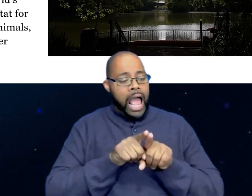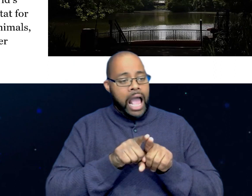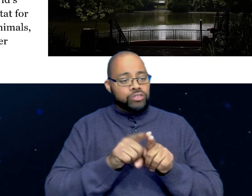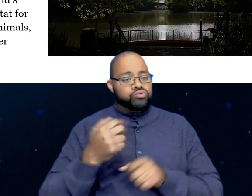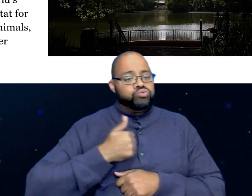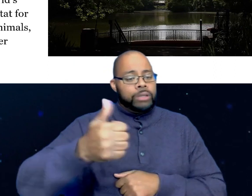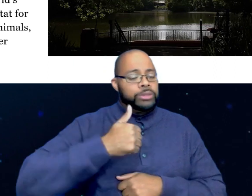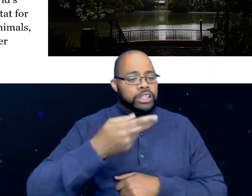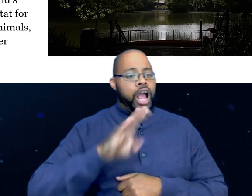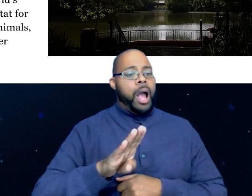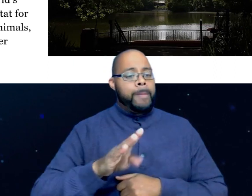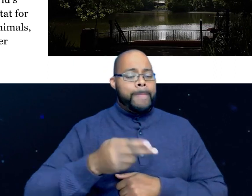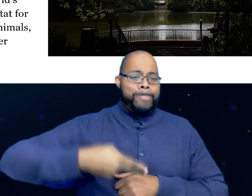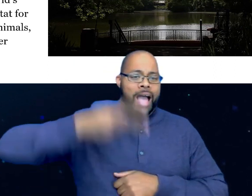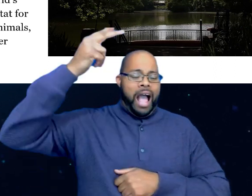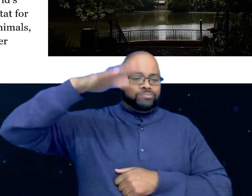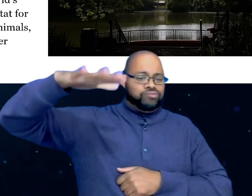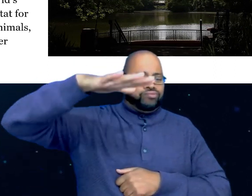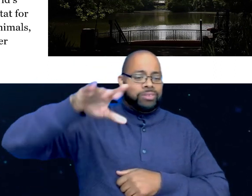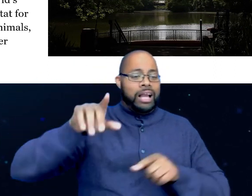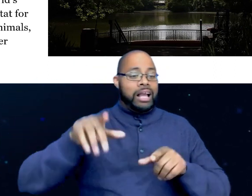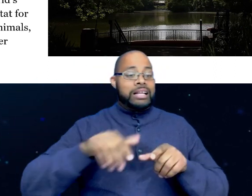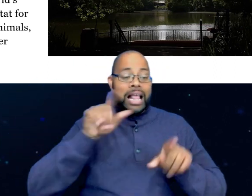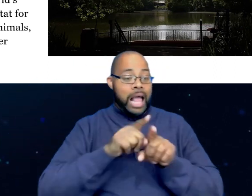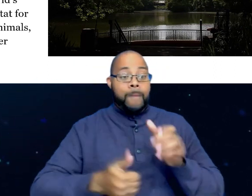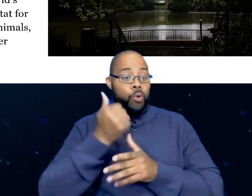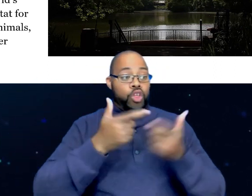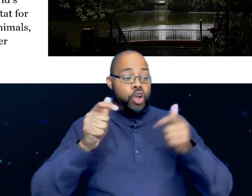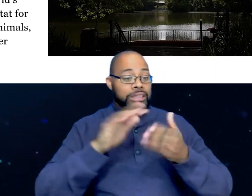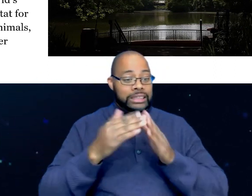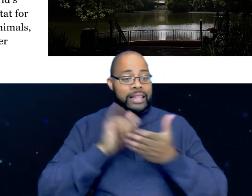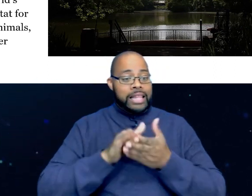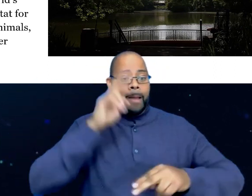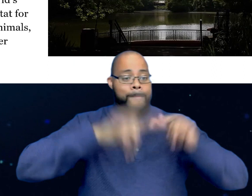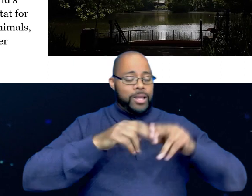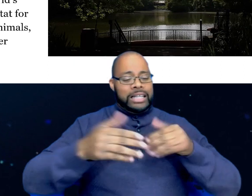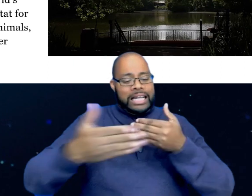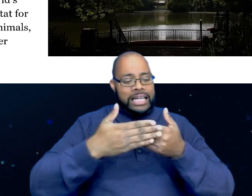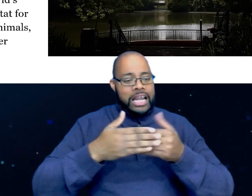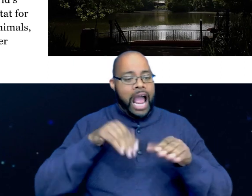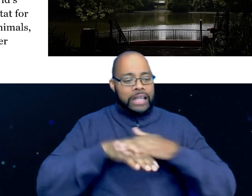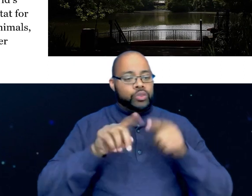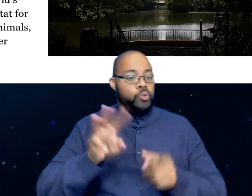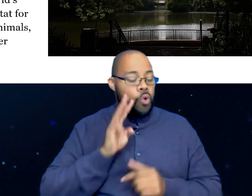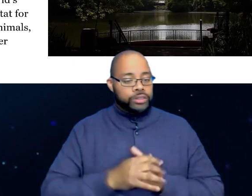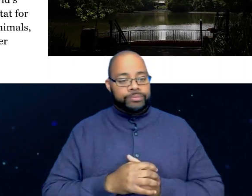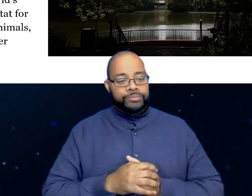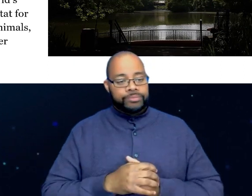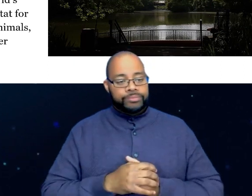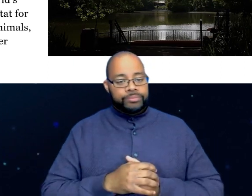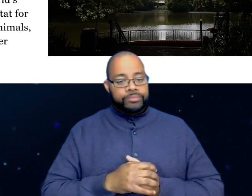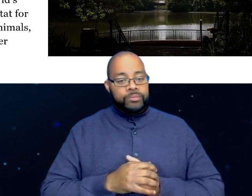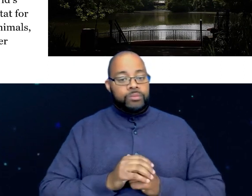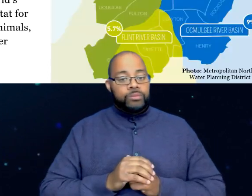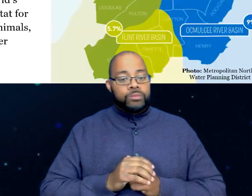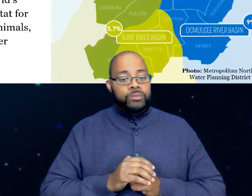transportation hub at a high elevation, unlike most other large cities that were built around access to water.